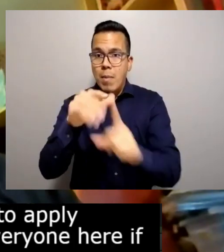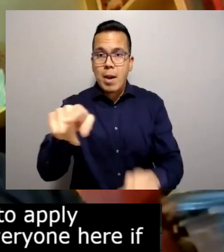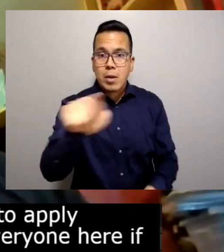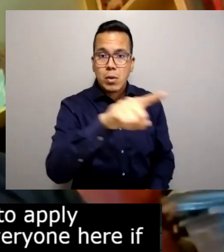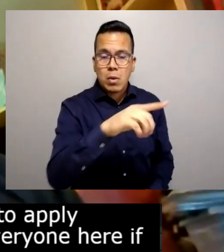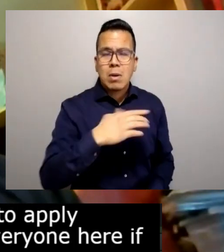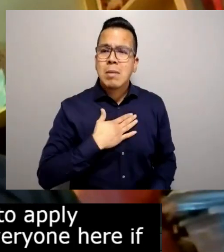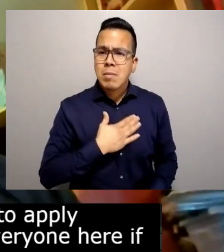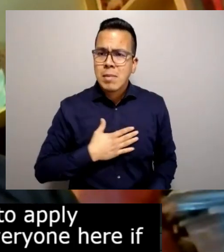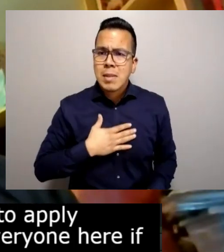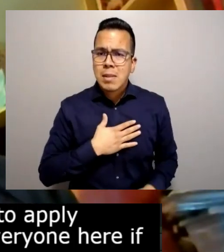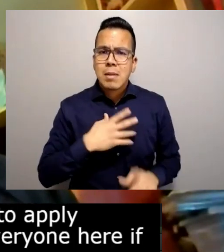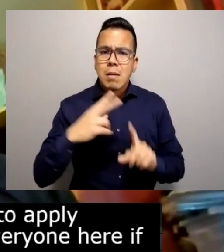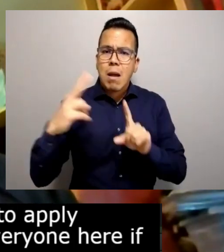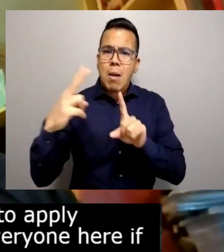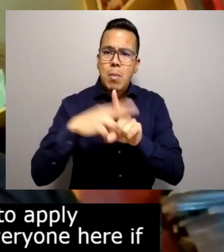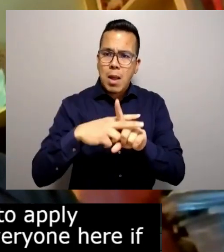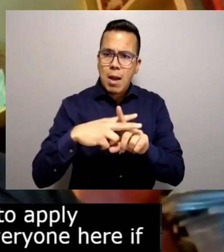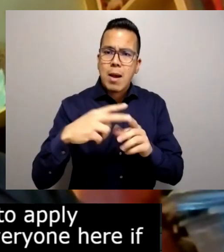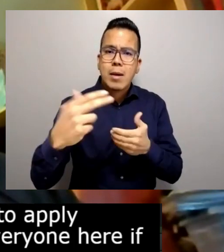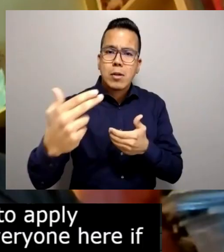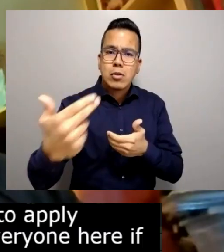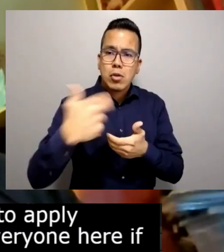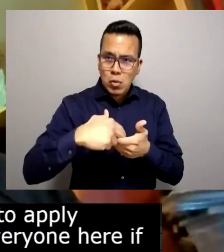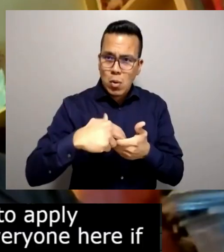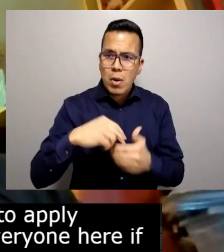join the Internet